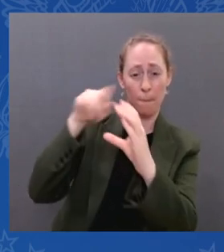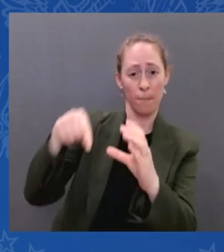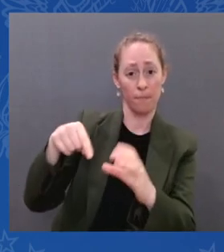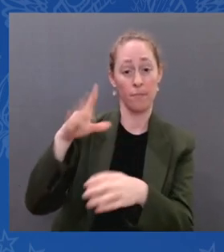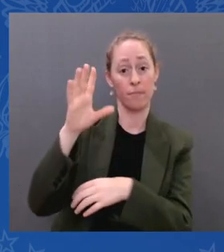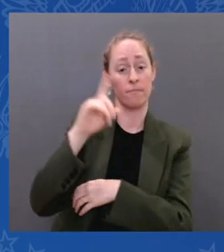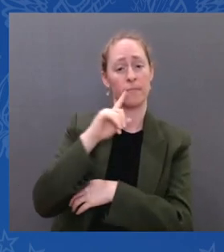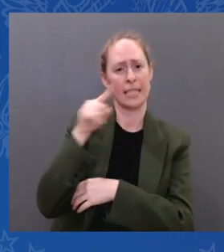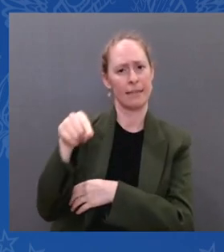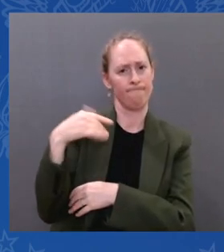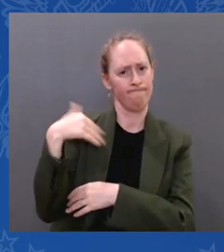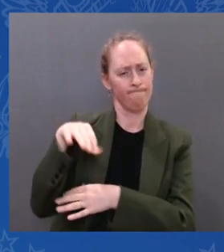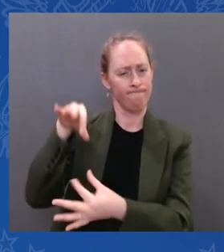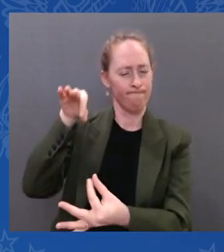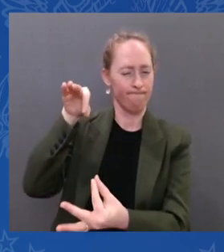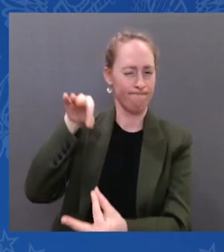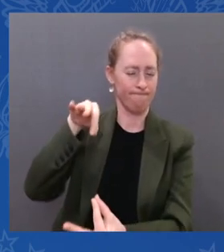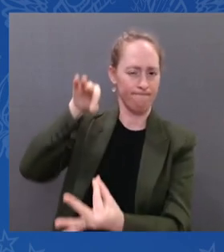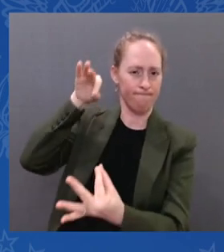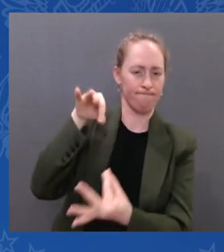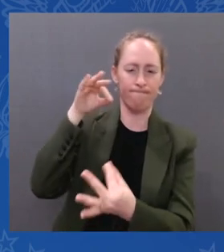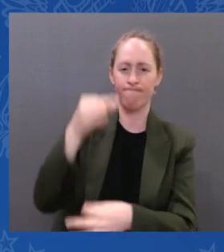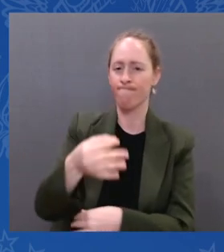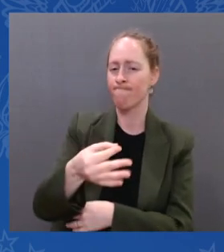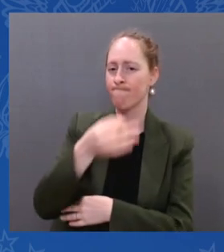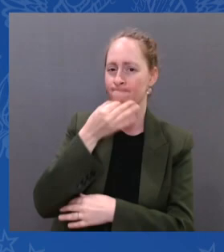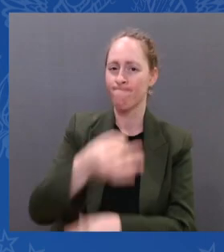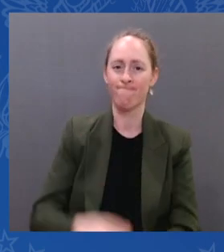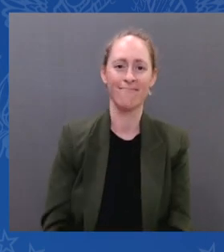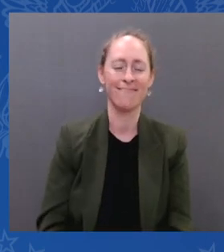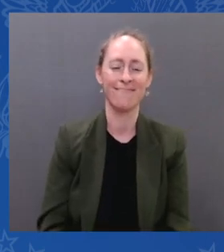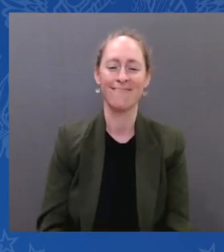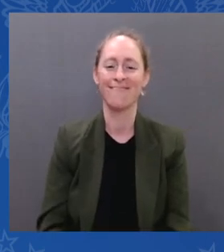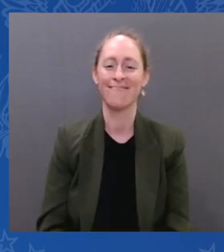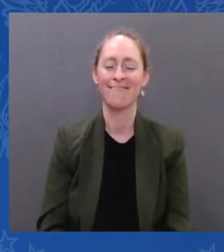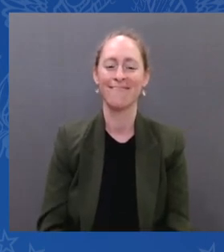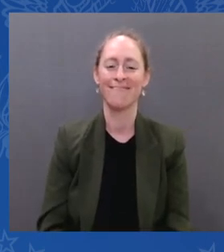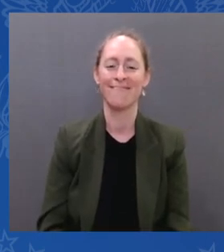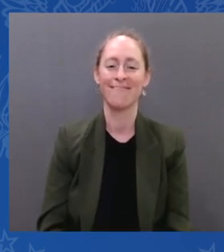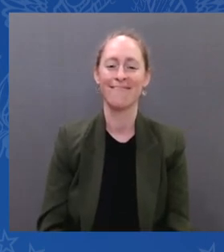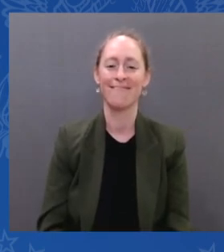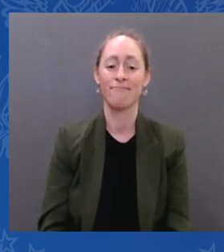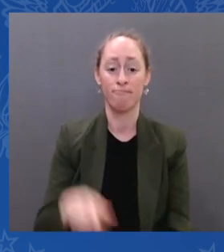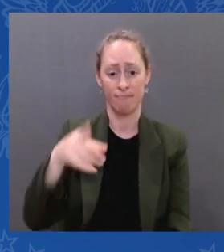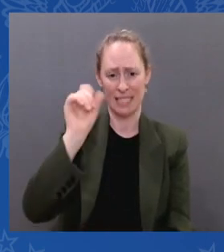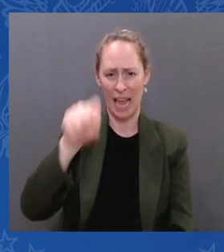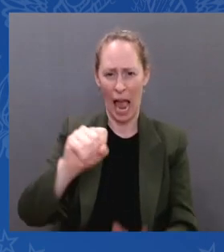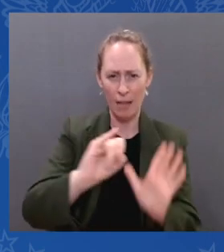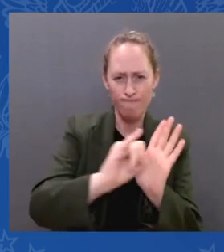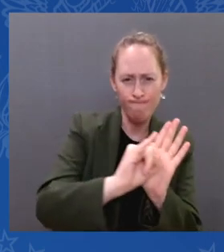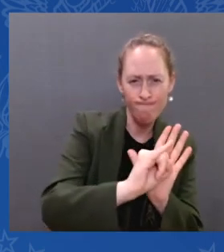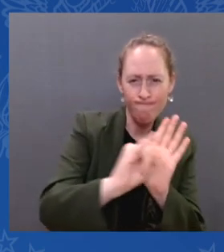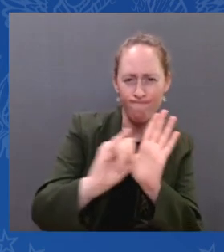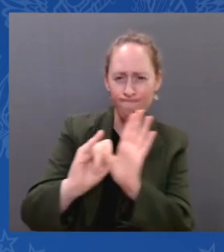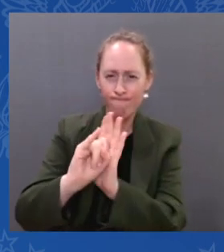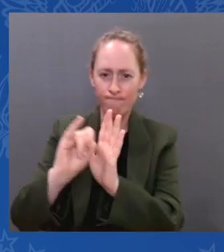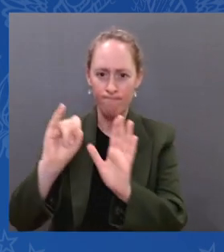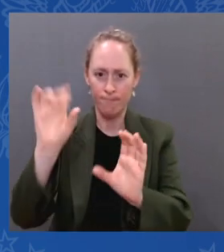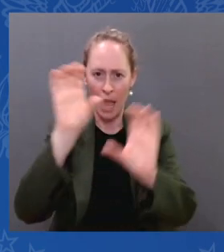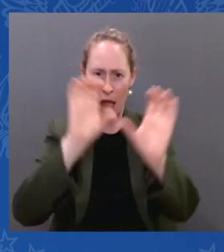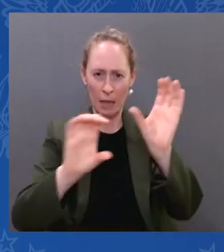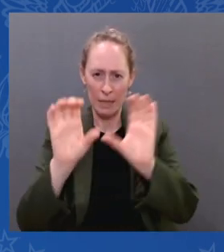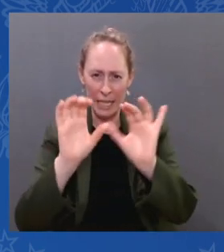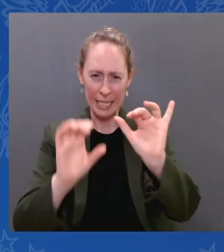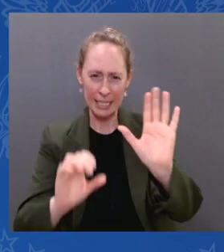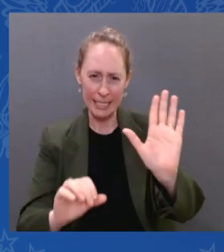whether or not planets, because of the chemical composition that we can determine with this telescope of their